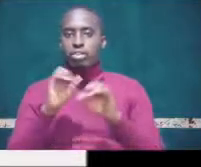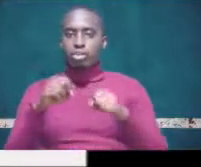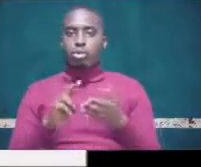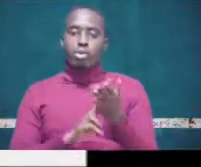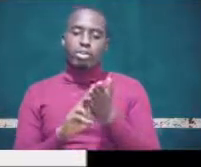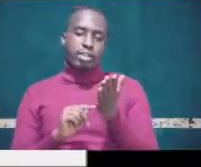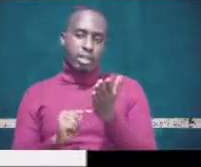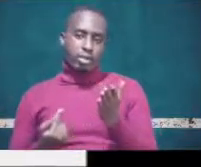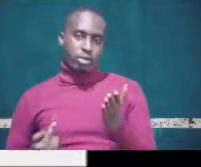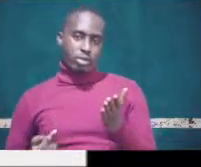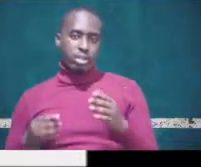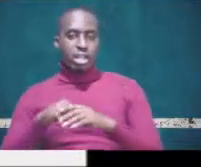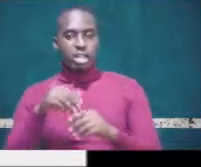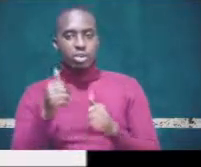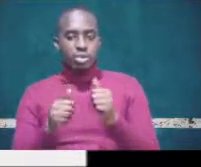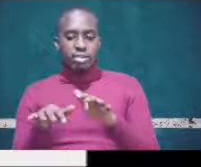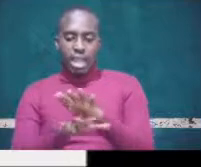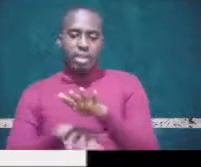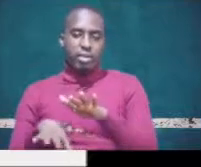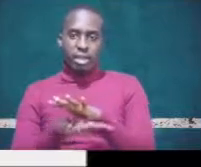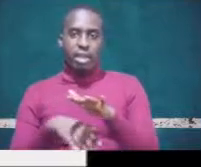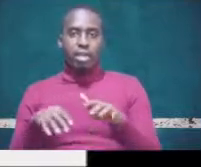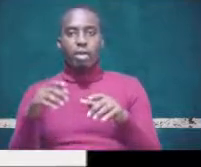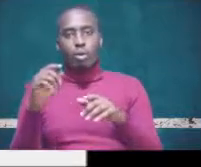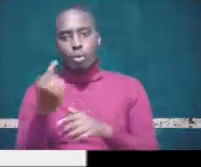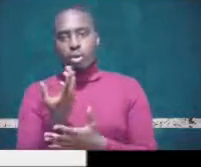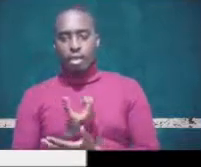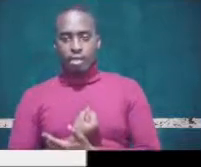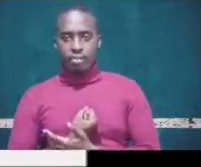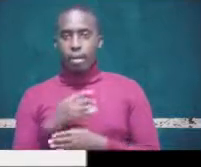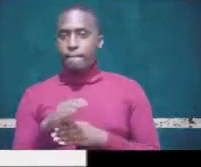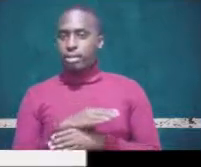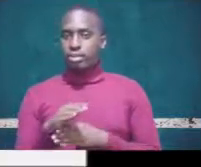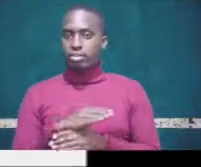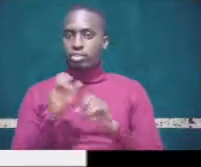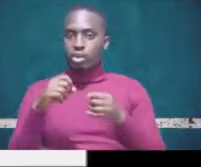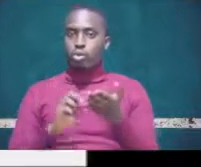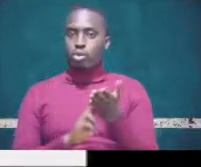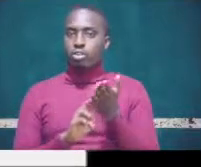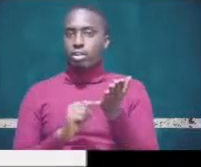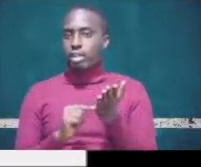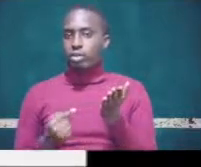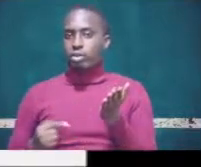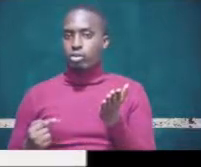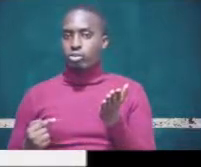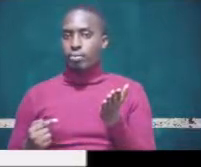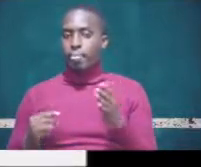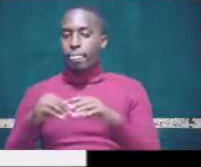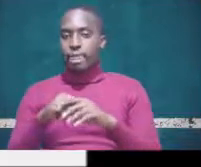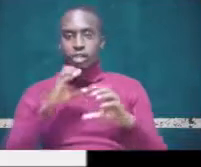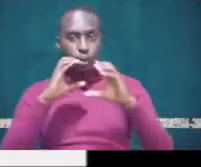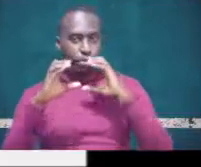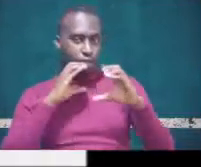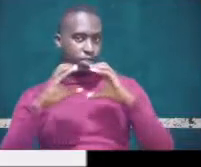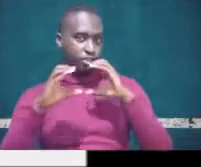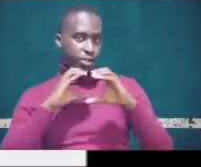or apply technology? In which areas? One, we have the business may apply technology in